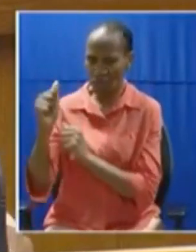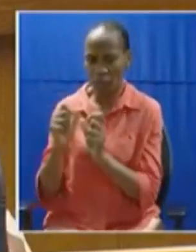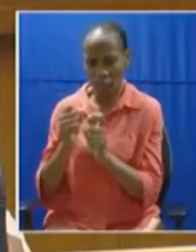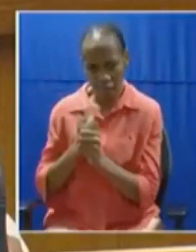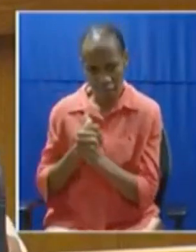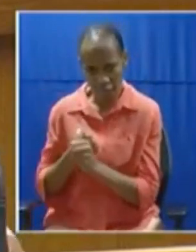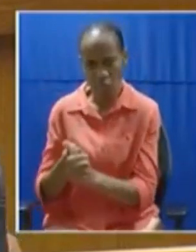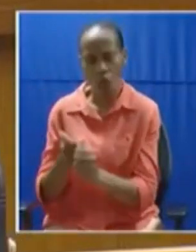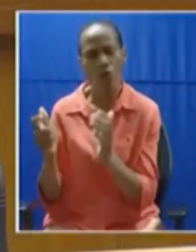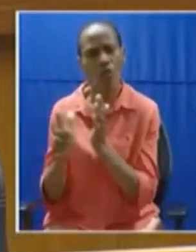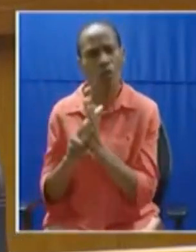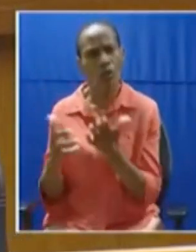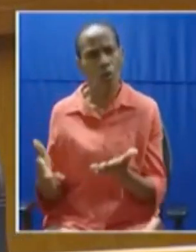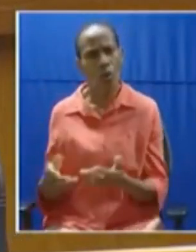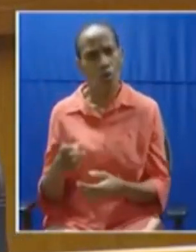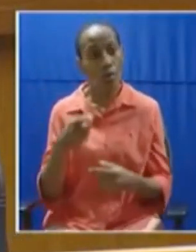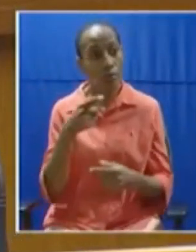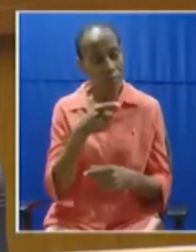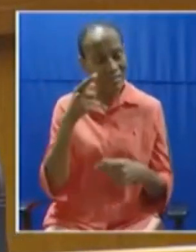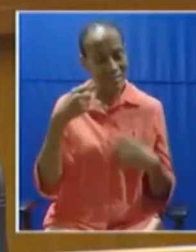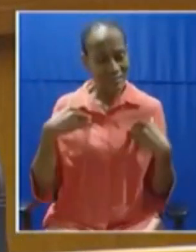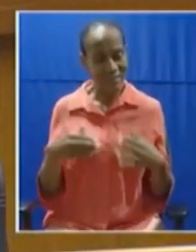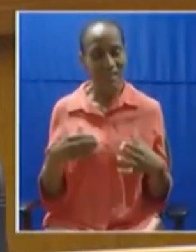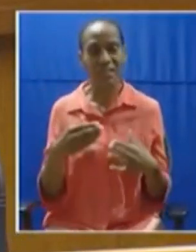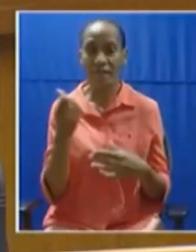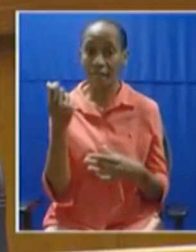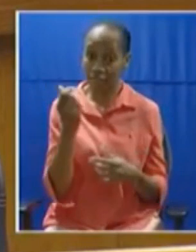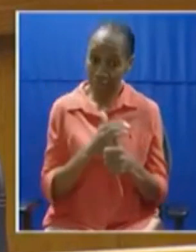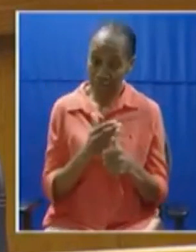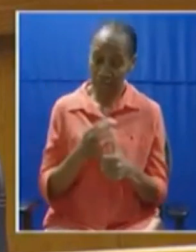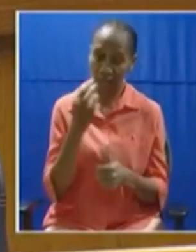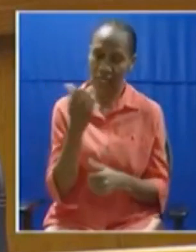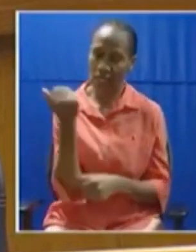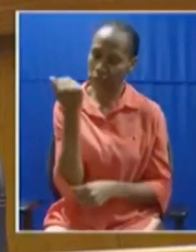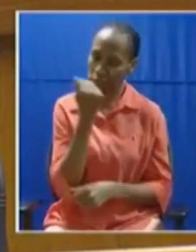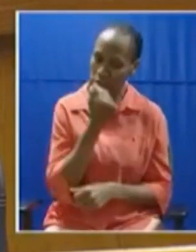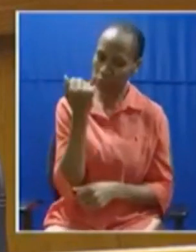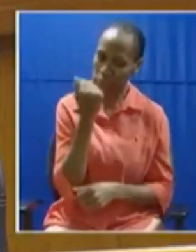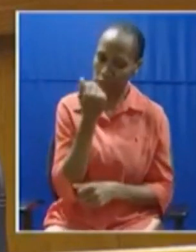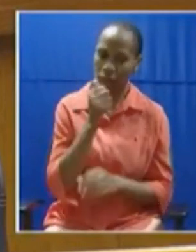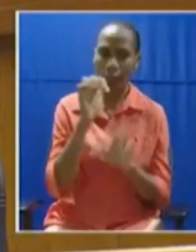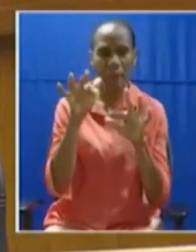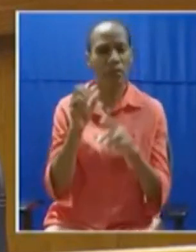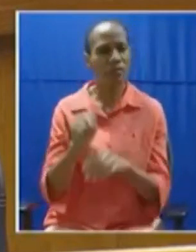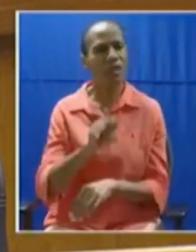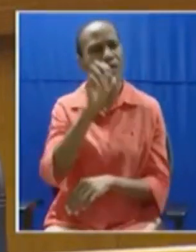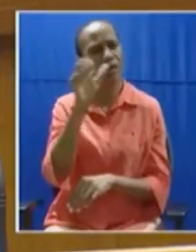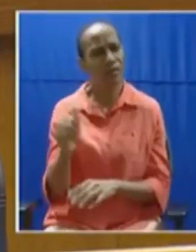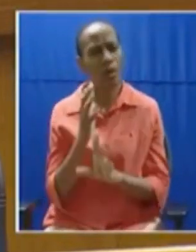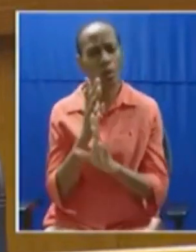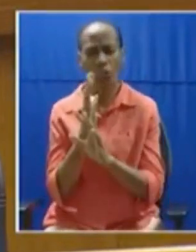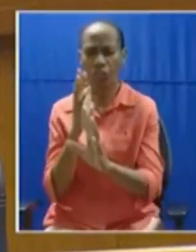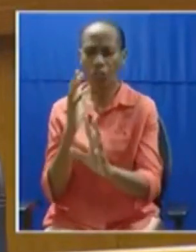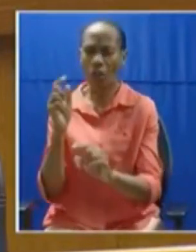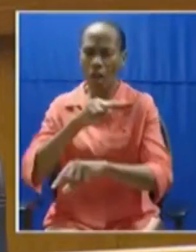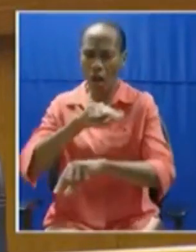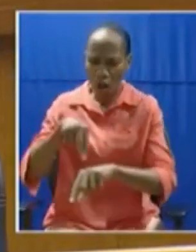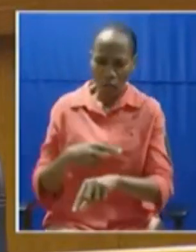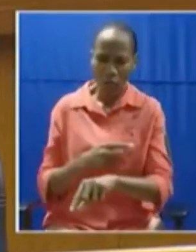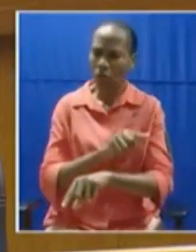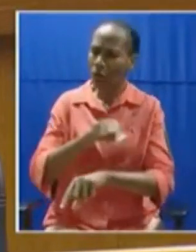sincere apology to the millions of South Africans that wait in queues for hours on